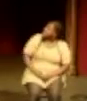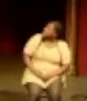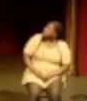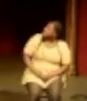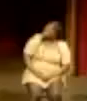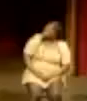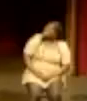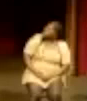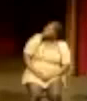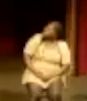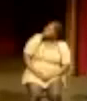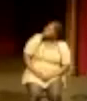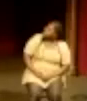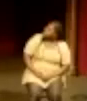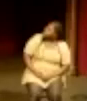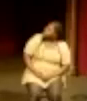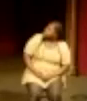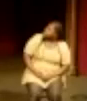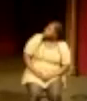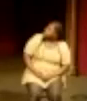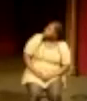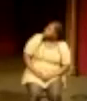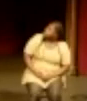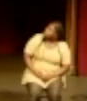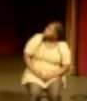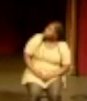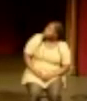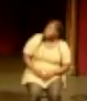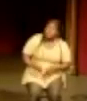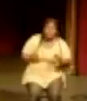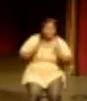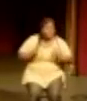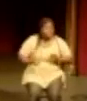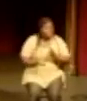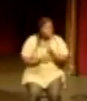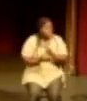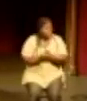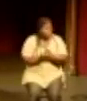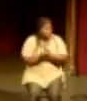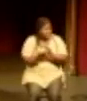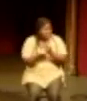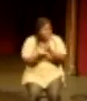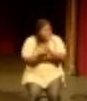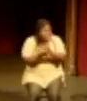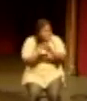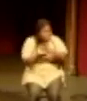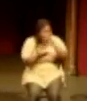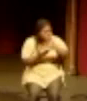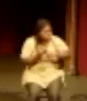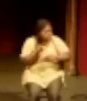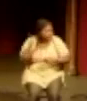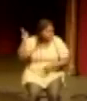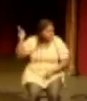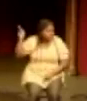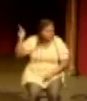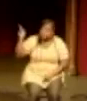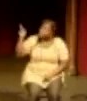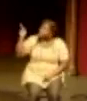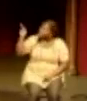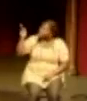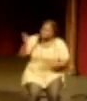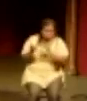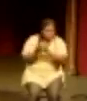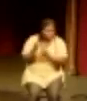cadets. This is the physical therapy assistant program graduation right here in this theater. Another special one,